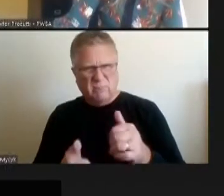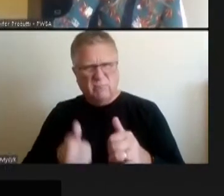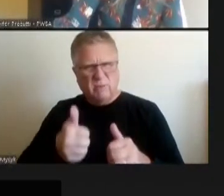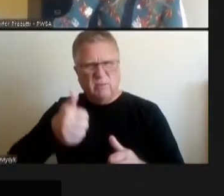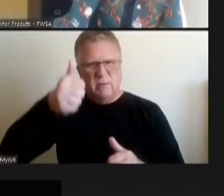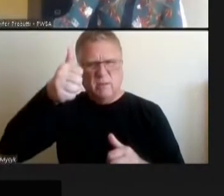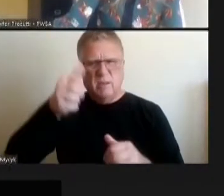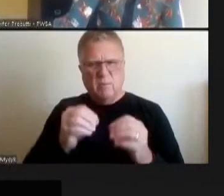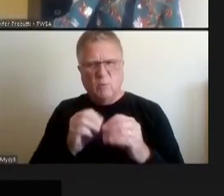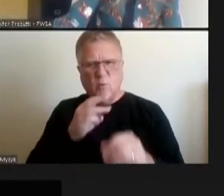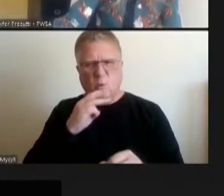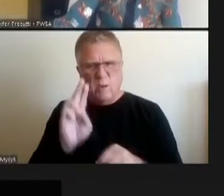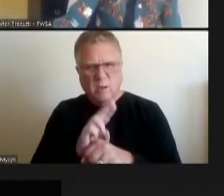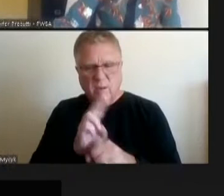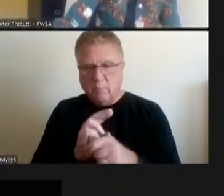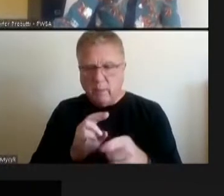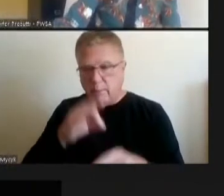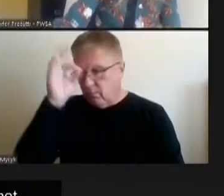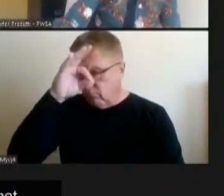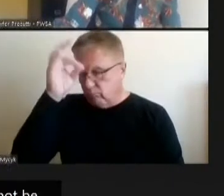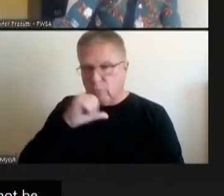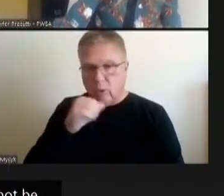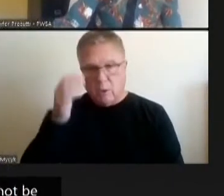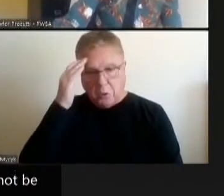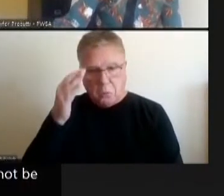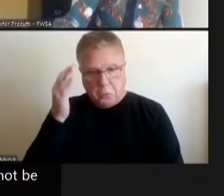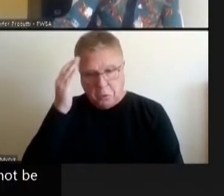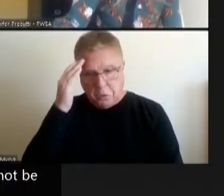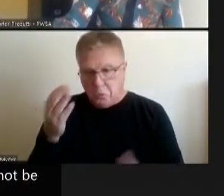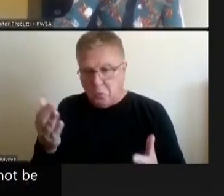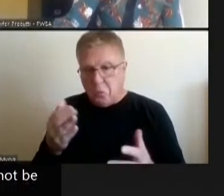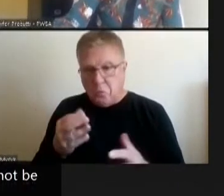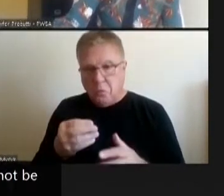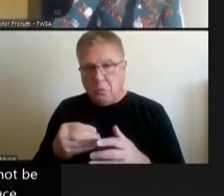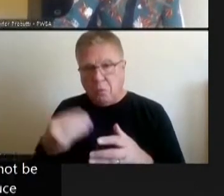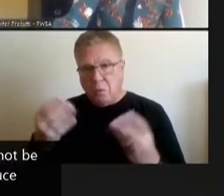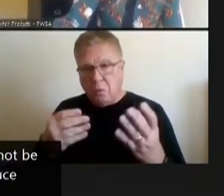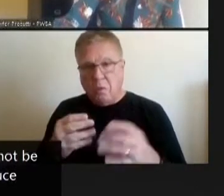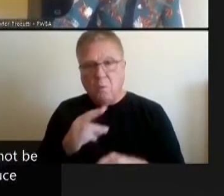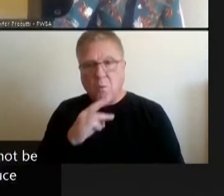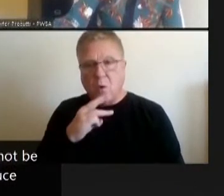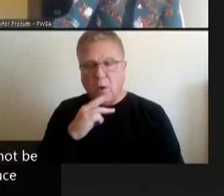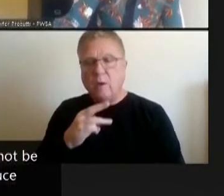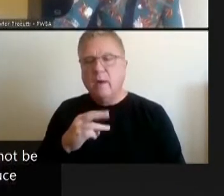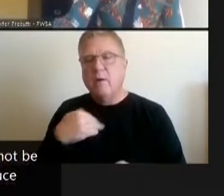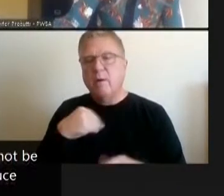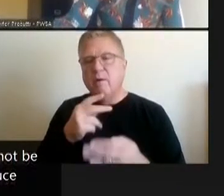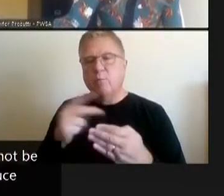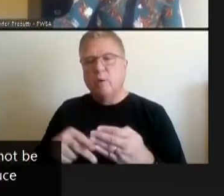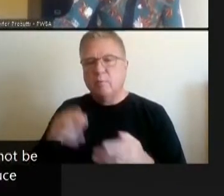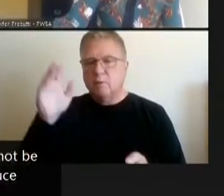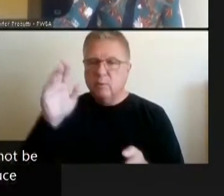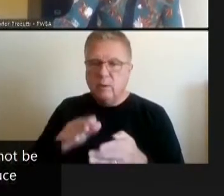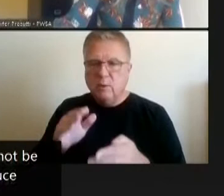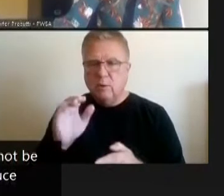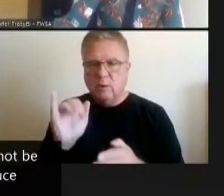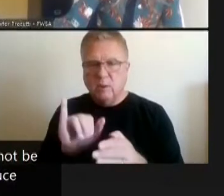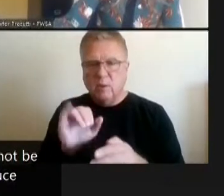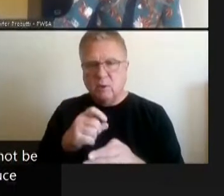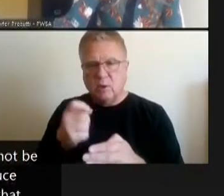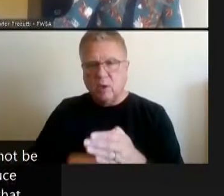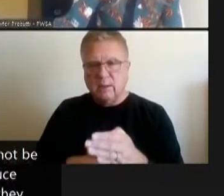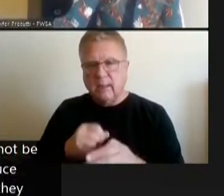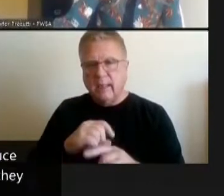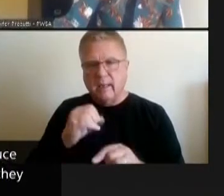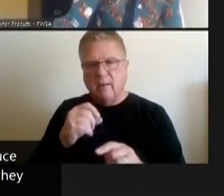that they may not know about and may not be aware of some of the programs we have to reduce those costs, or if our records indicate they